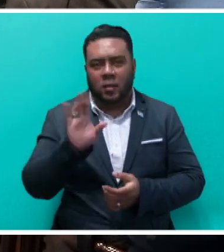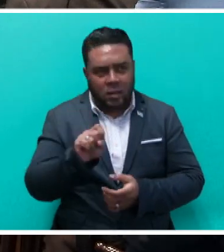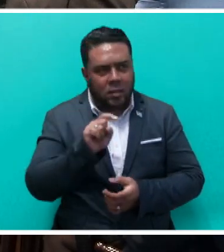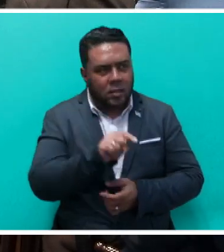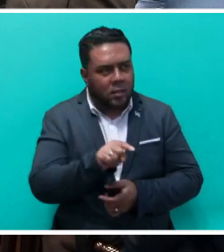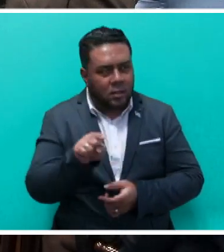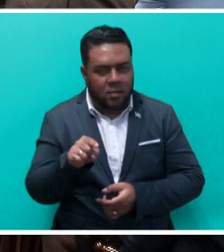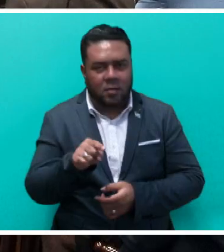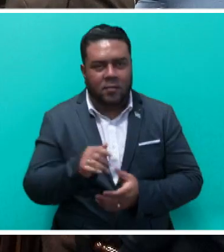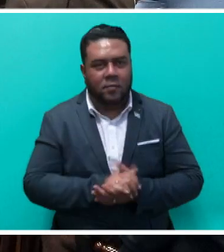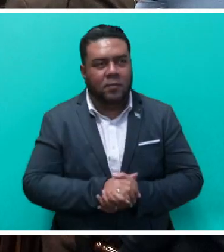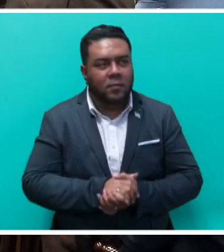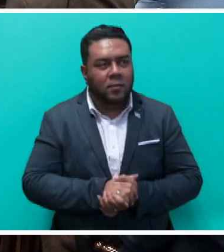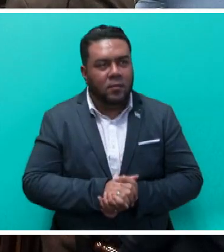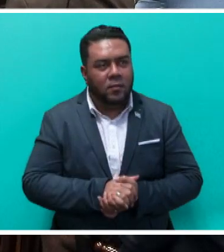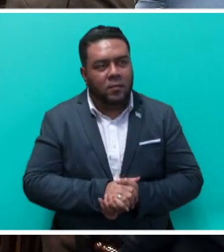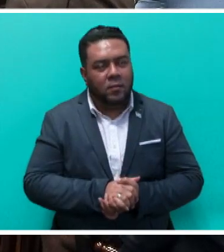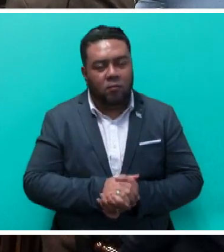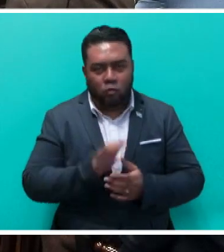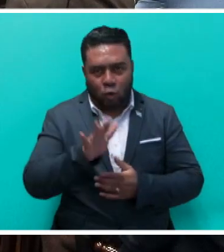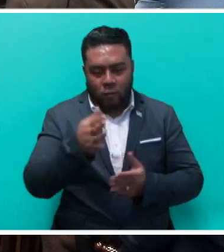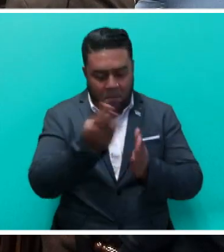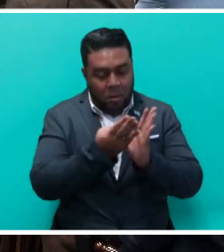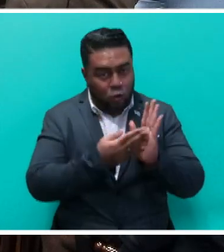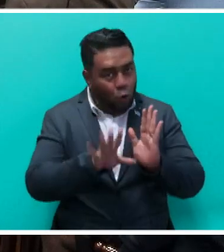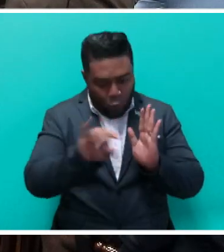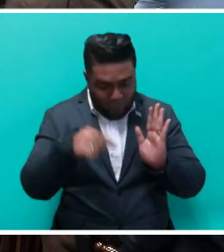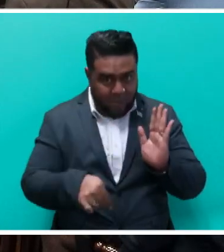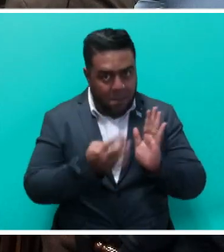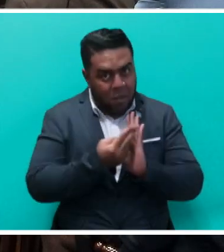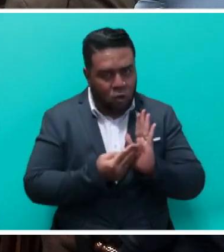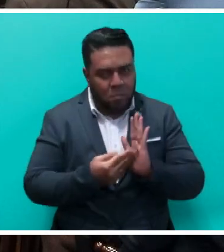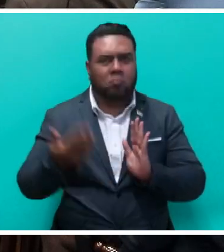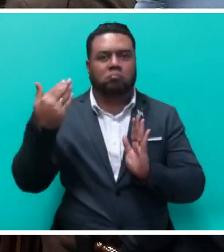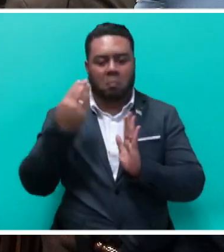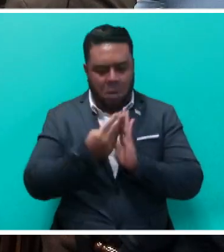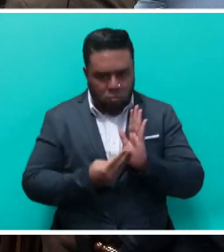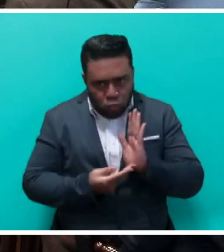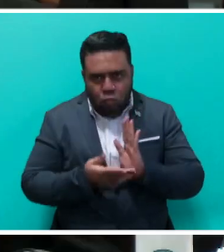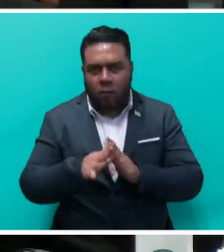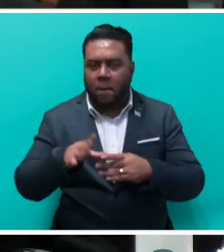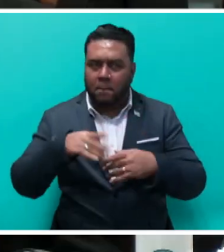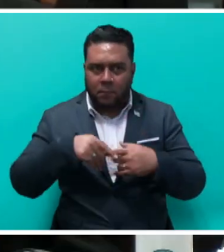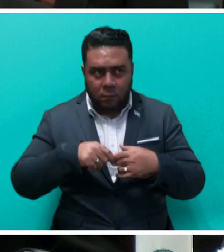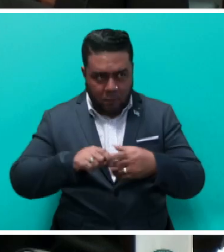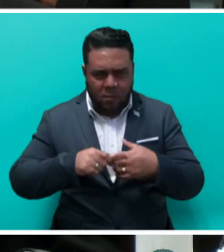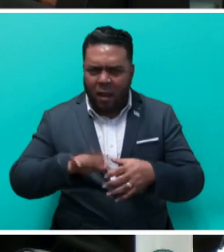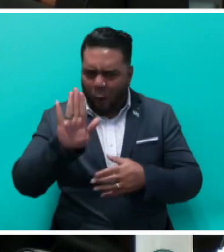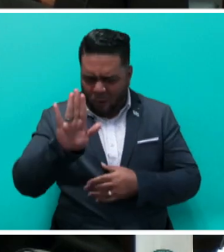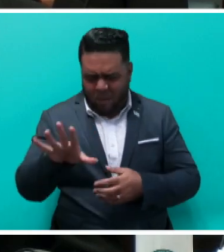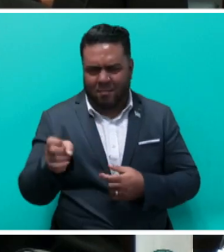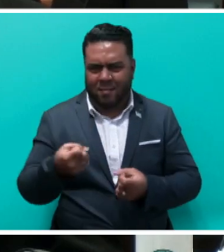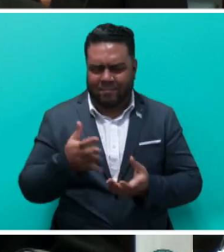system, not just in this budget, and provides the operational flexibility. I'm coming to